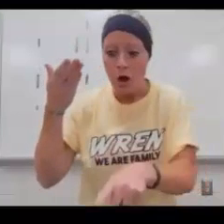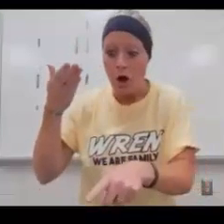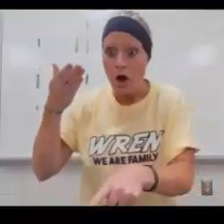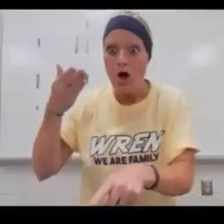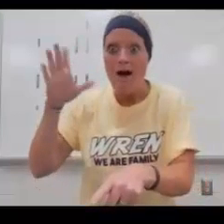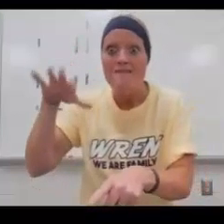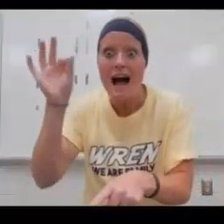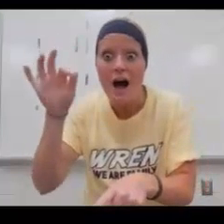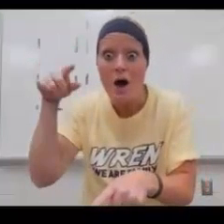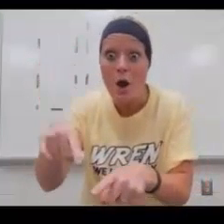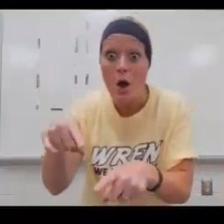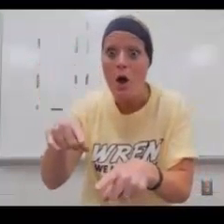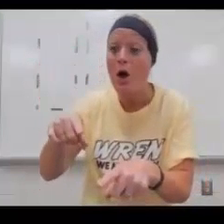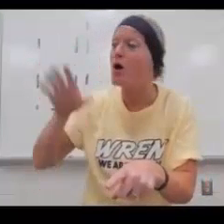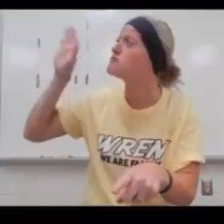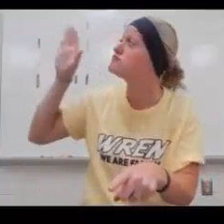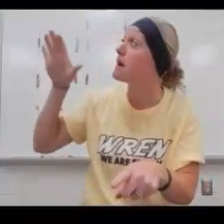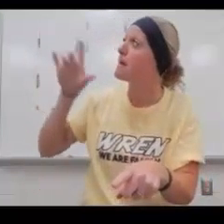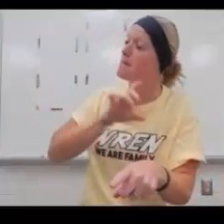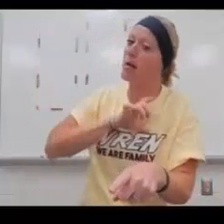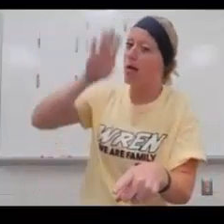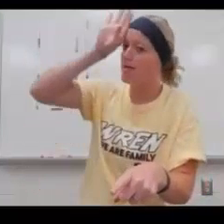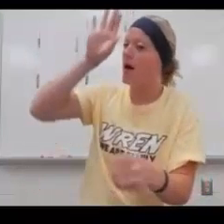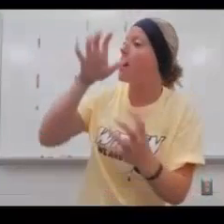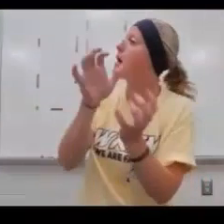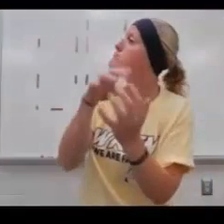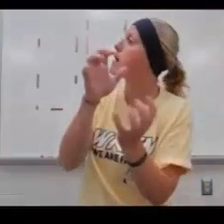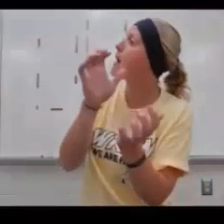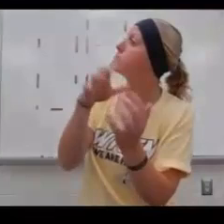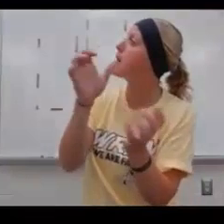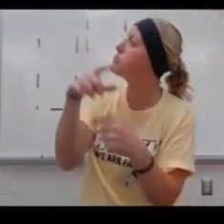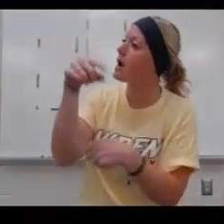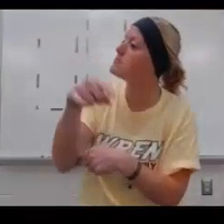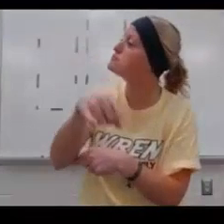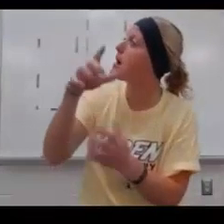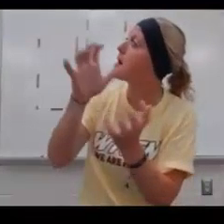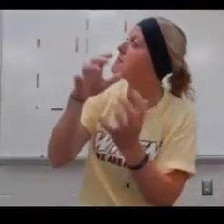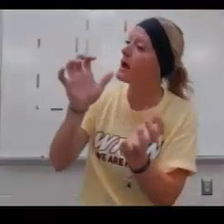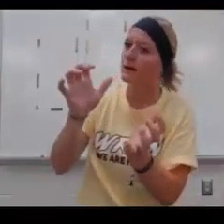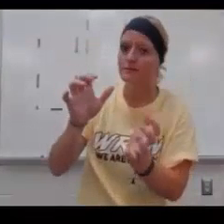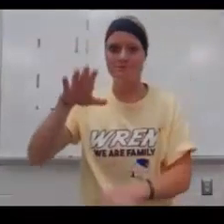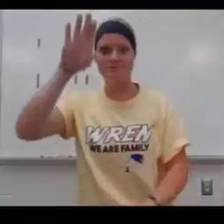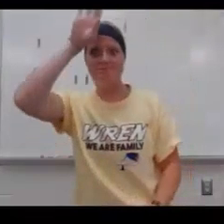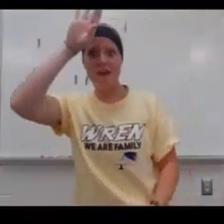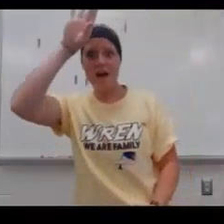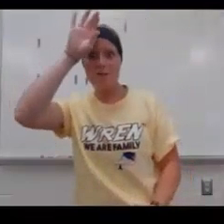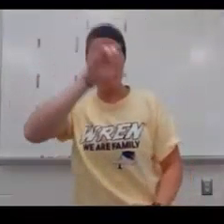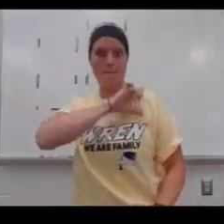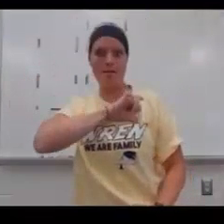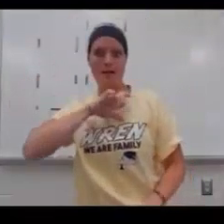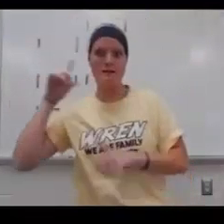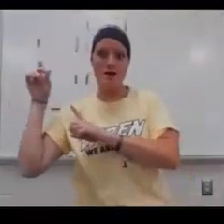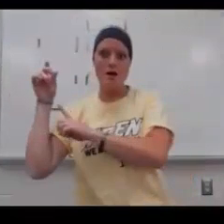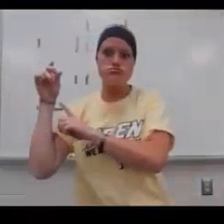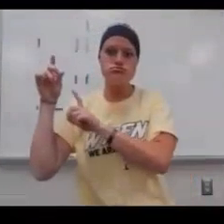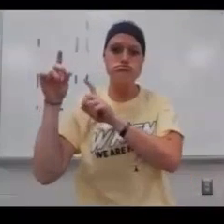the girls? And they would use their nose and smell, and they'd find someone, and they'd tell the firemen and police by